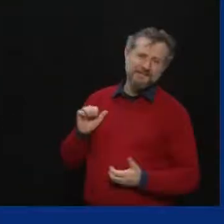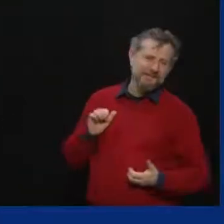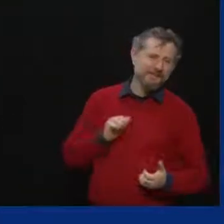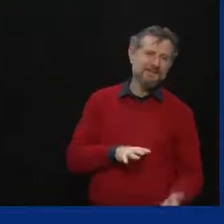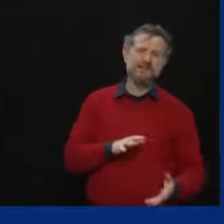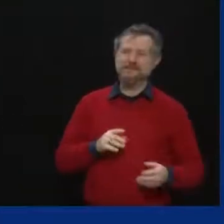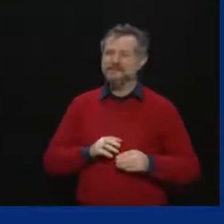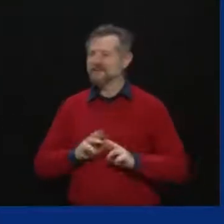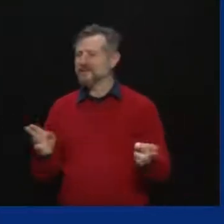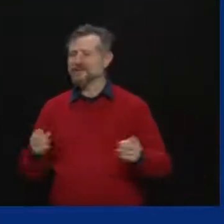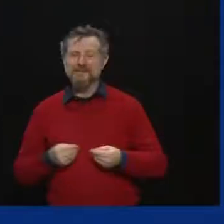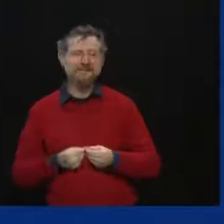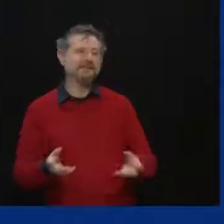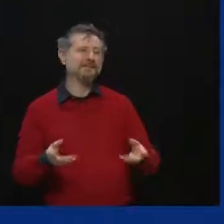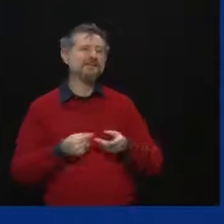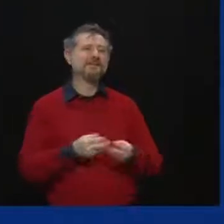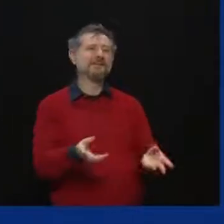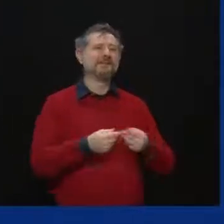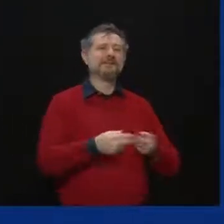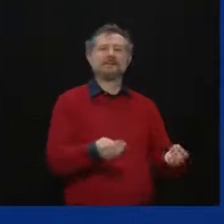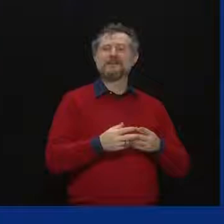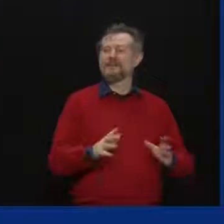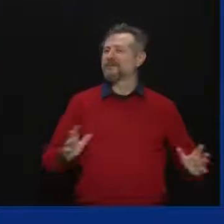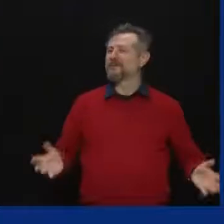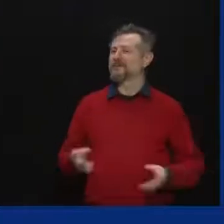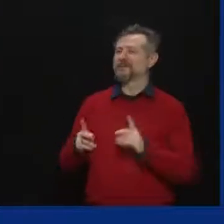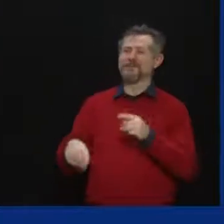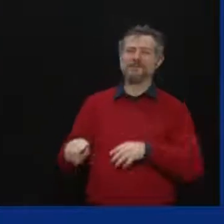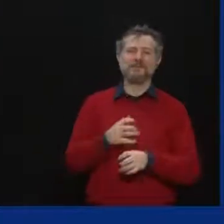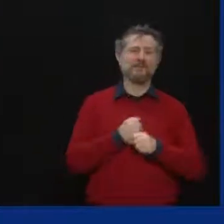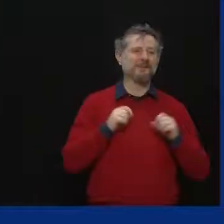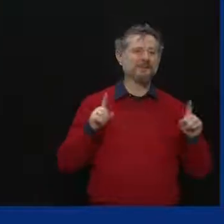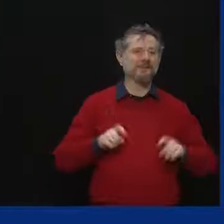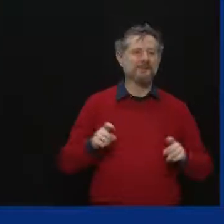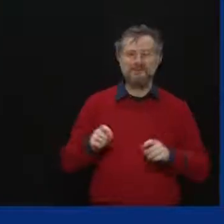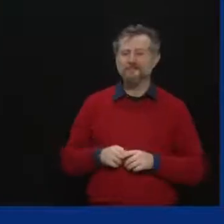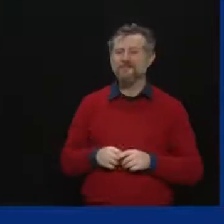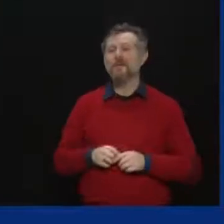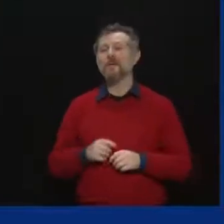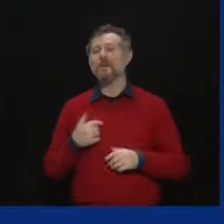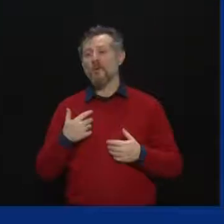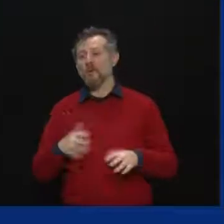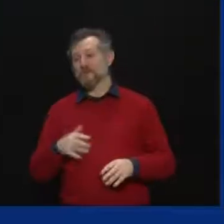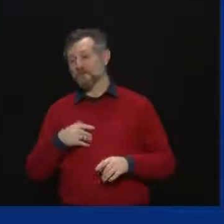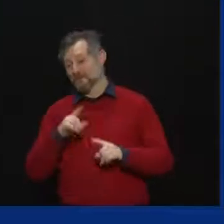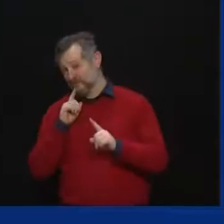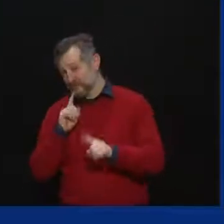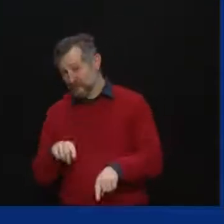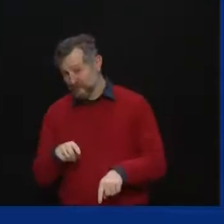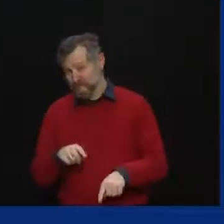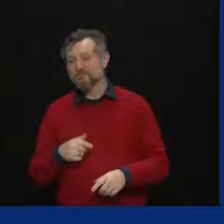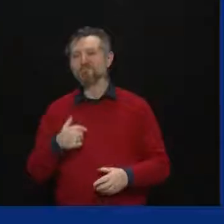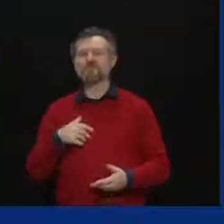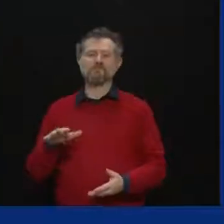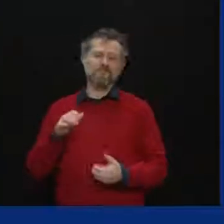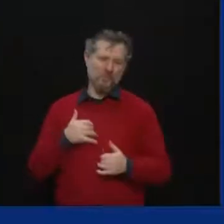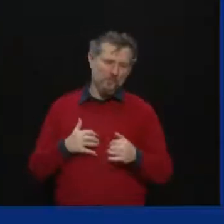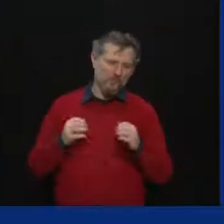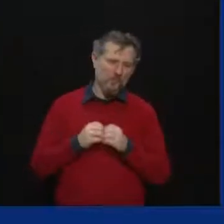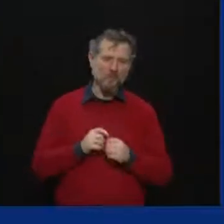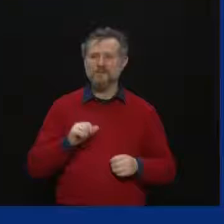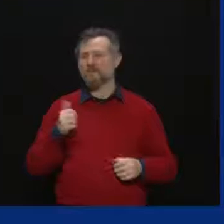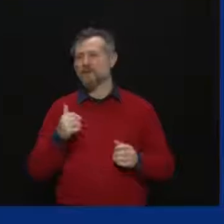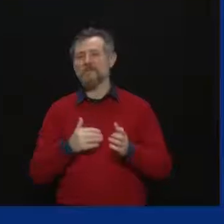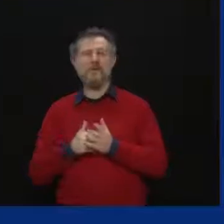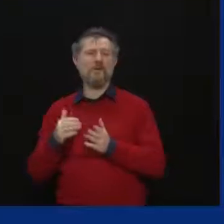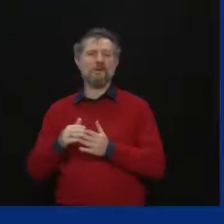to the communities, and encourage people to get tests. So today we're announcing, in addition to what we've already ordered and have on order, 10 million, and Catherine will be speaking a little